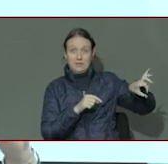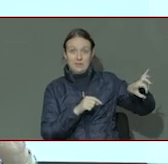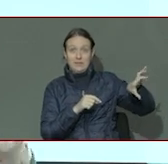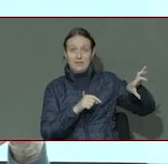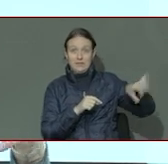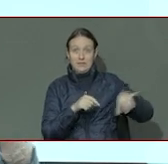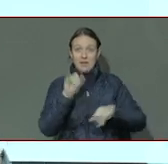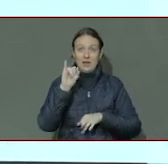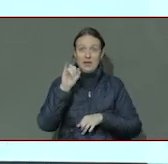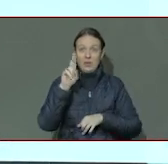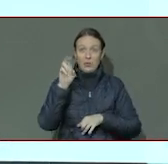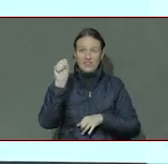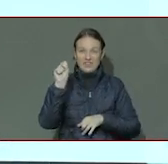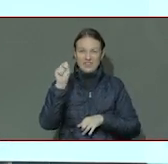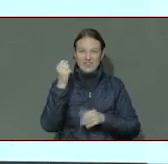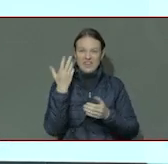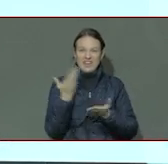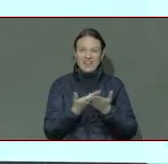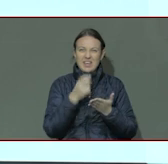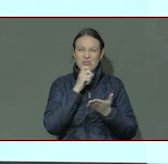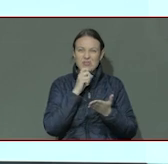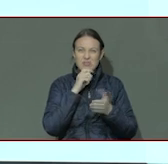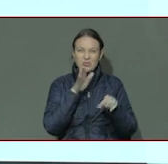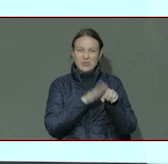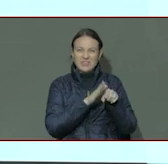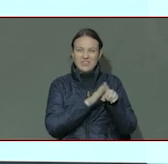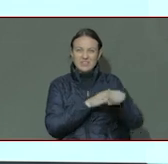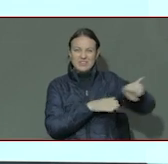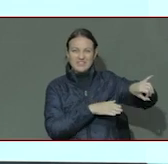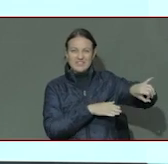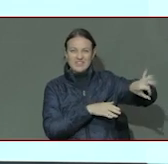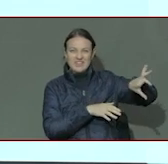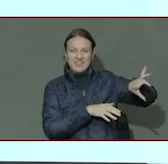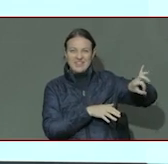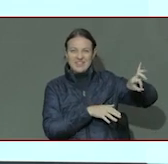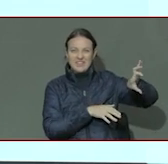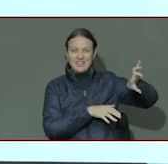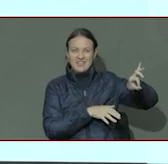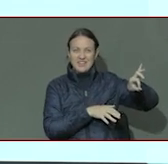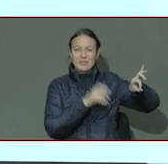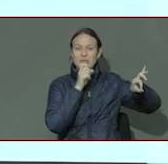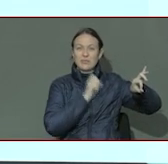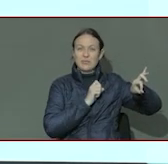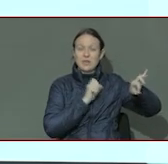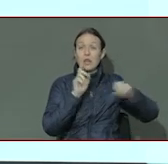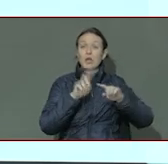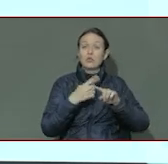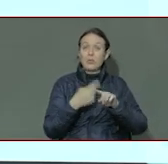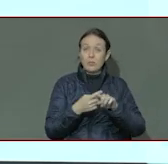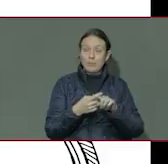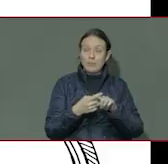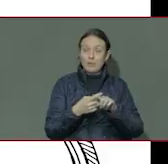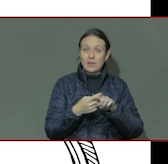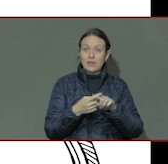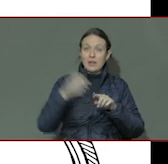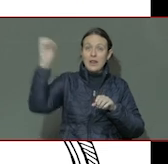your hand to think how the iris will work. If you are going to go and see how light